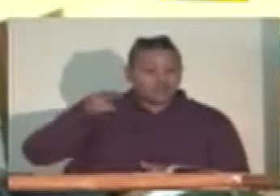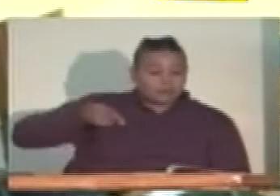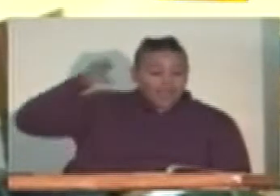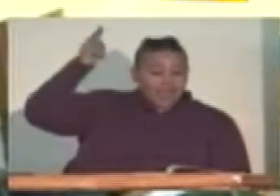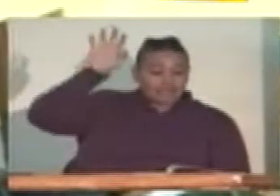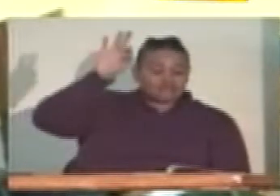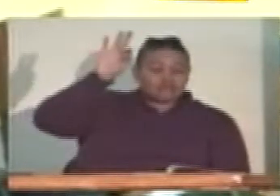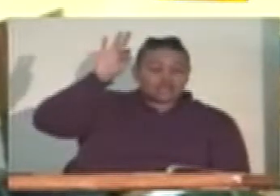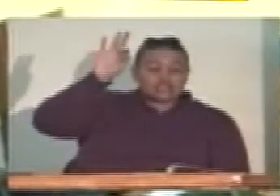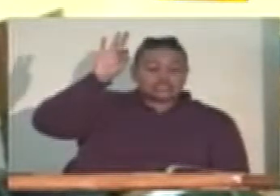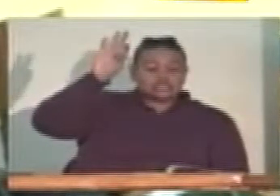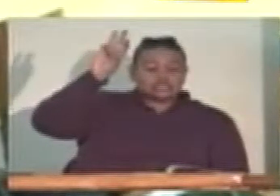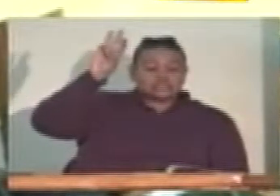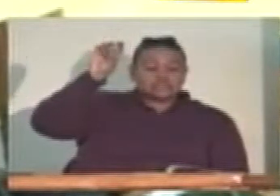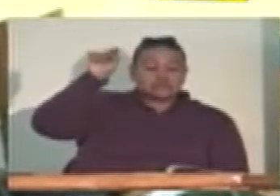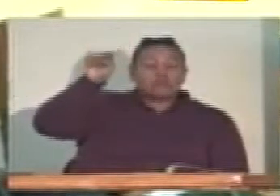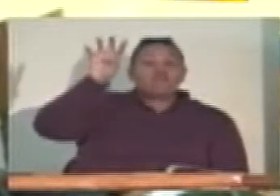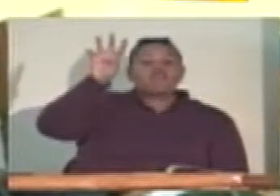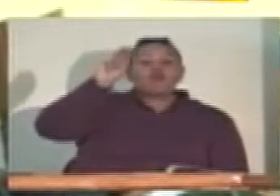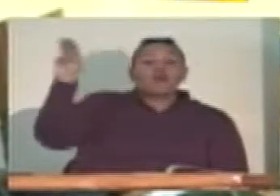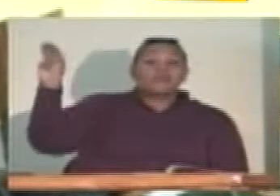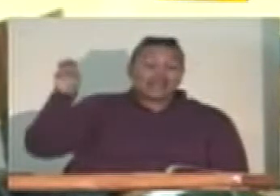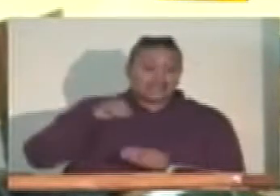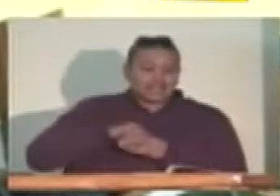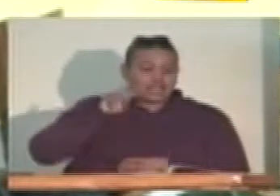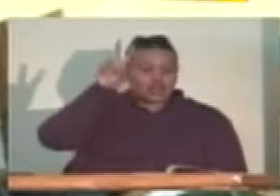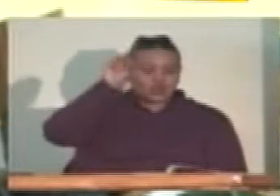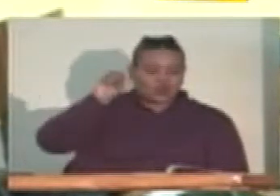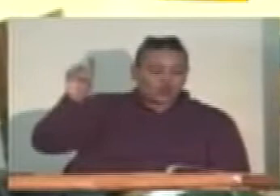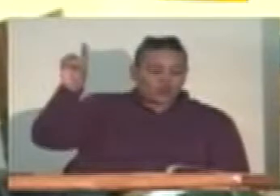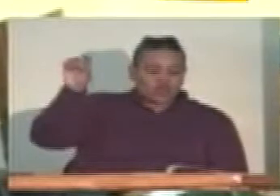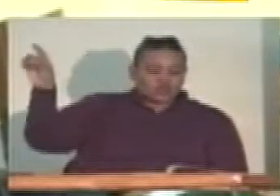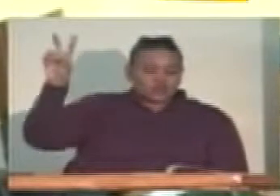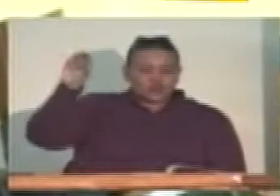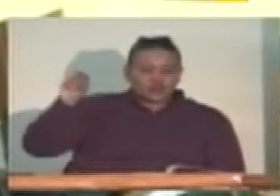of 96.4 million in